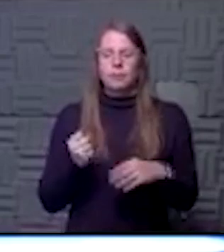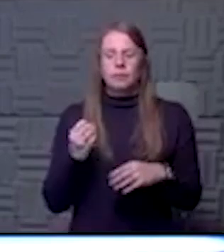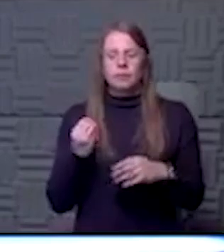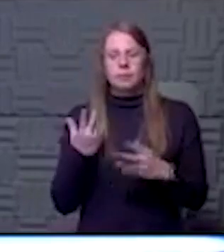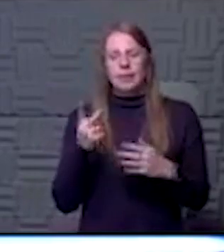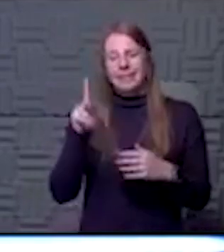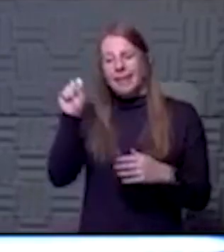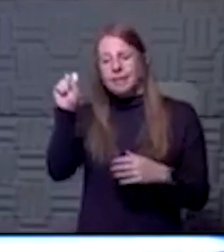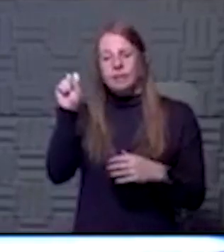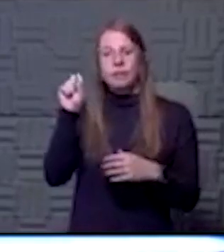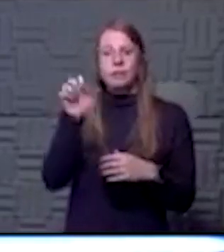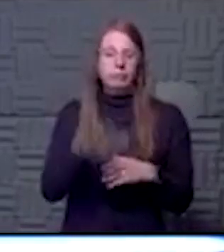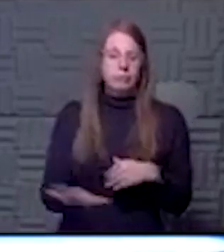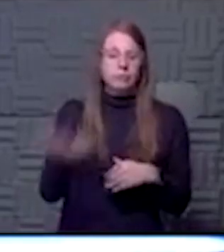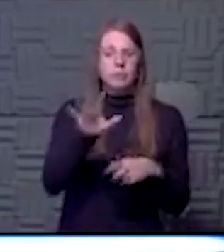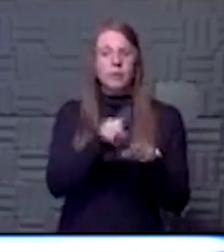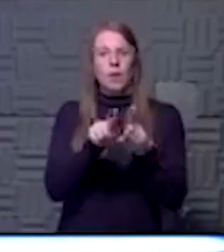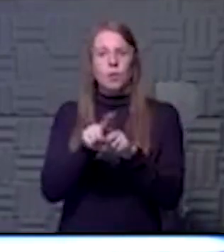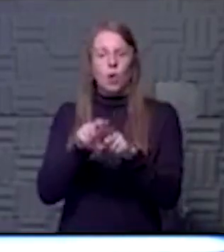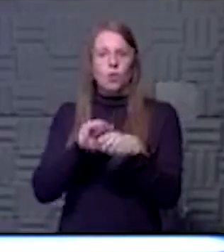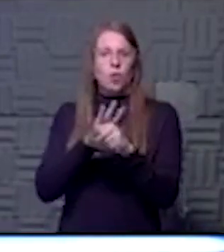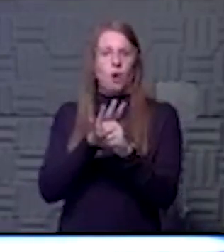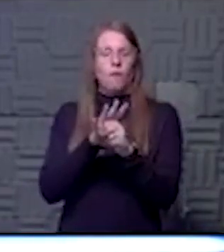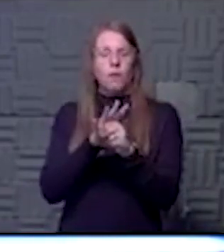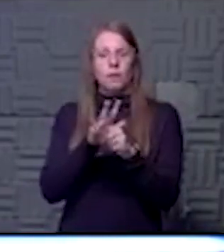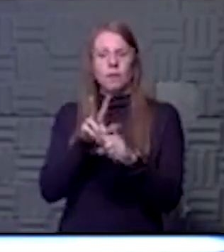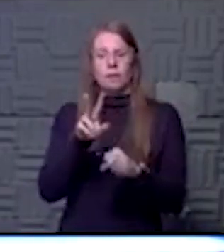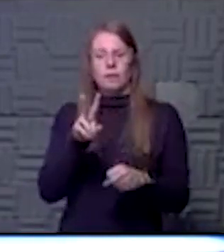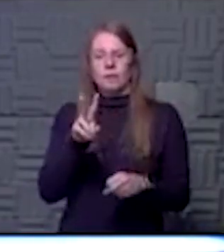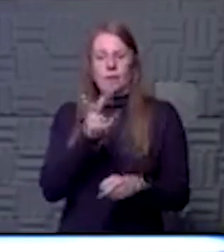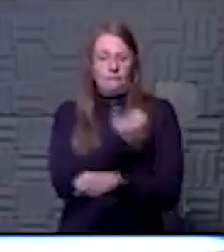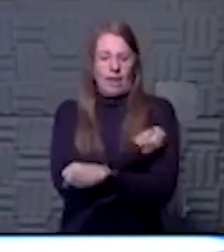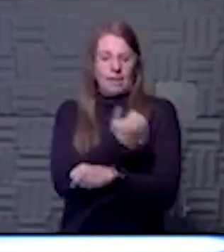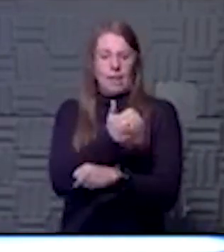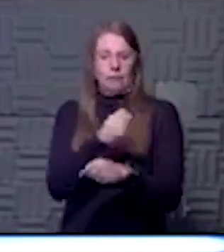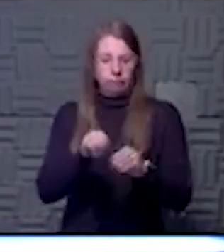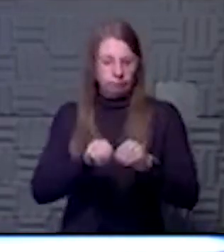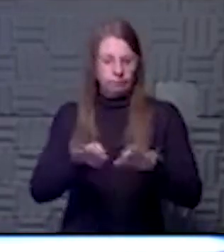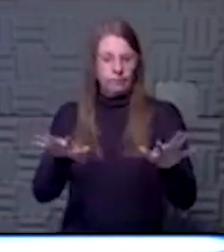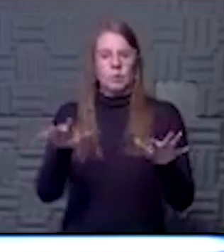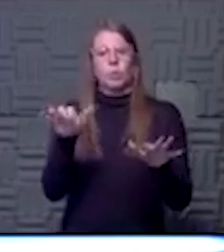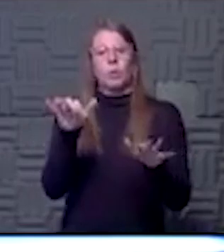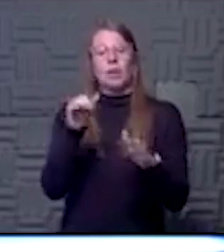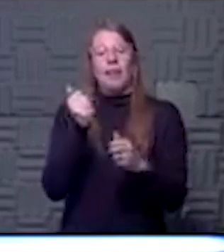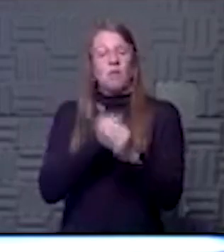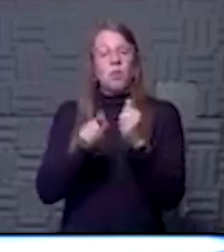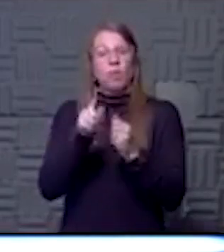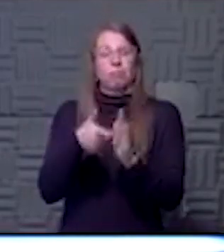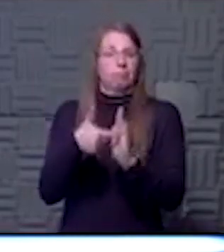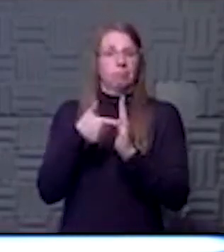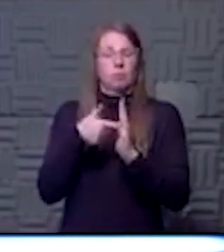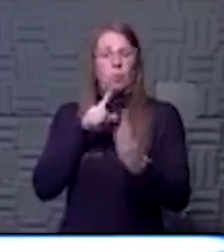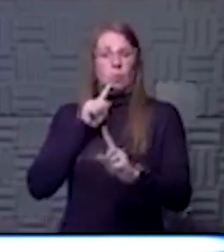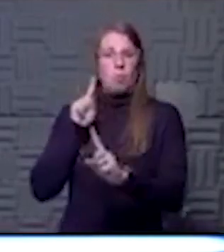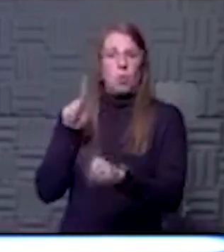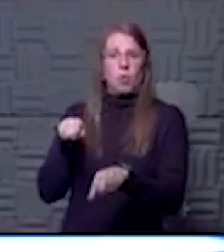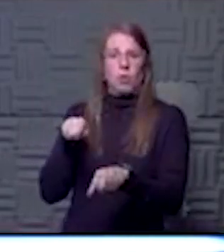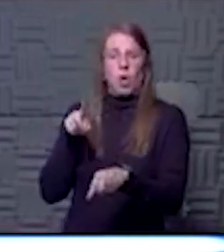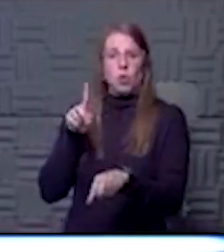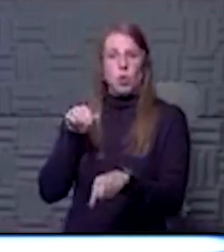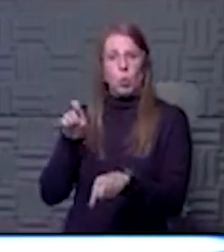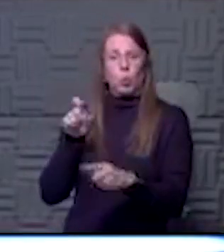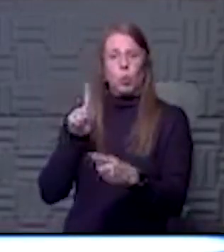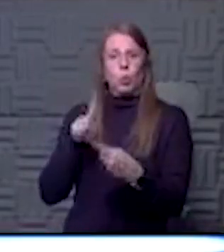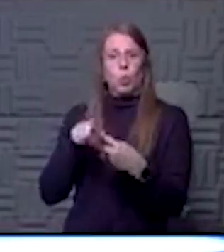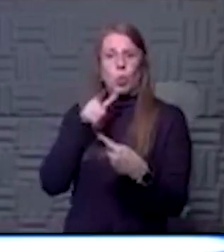and throughout the entire COVID vaccine rollout too, is that everyone is required to report all their doses